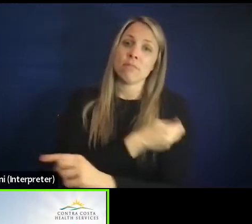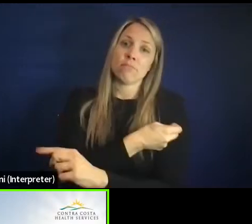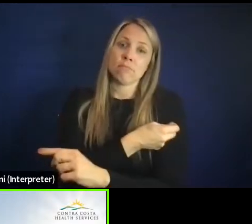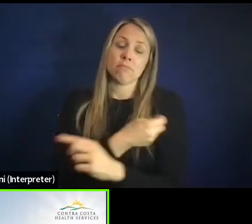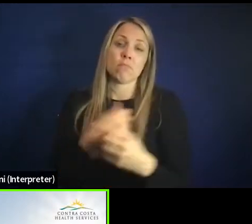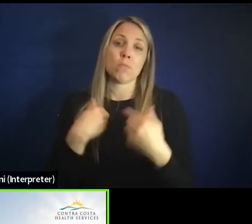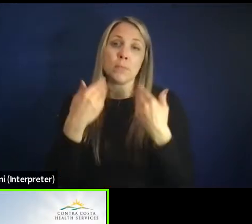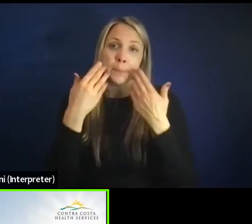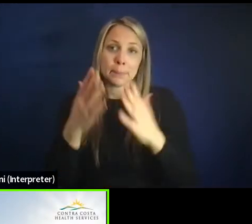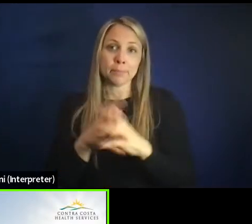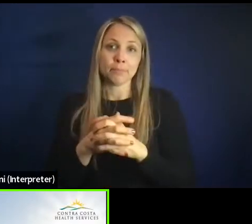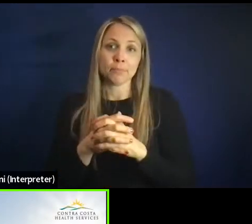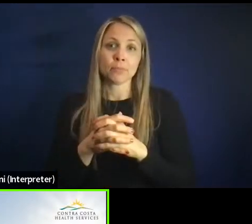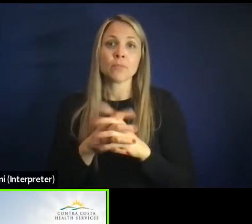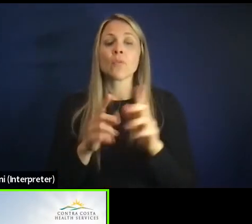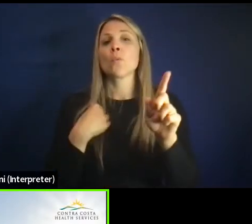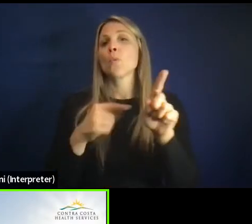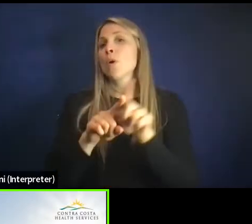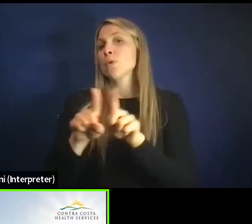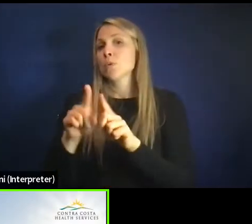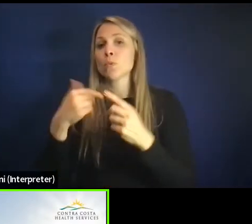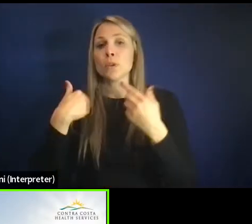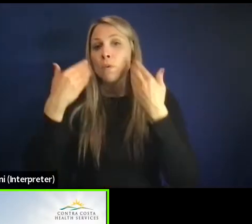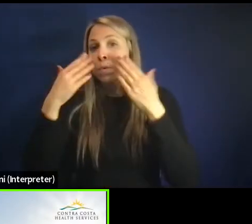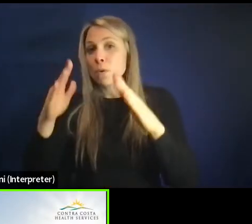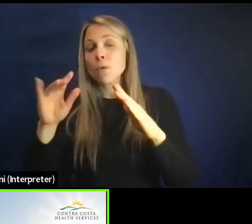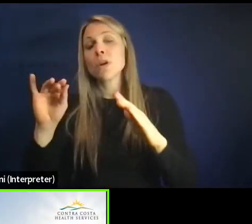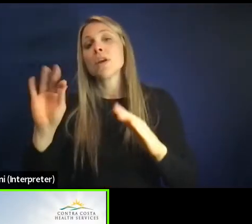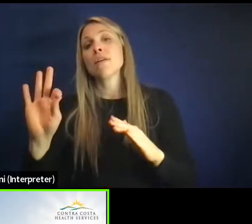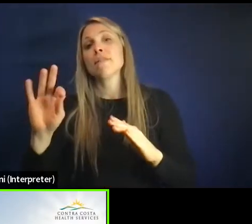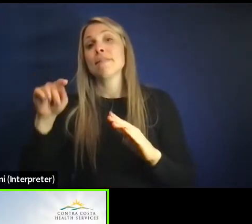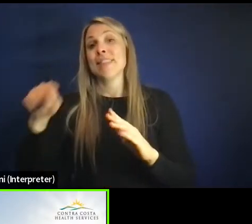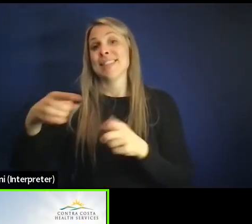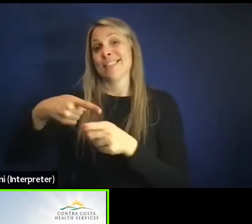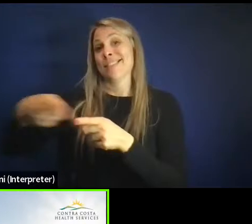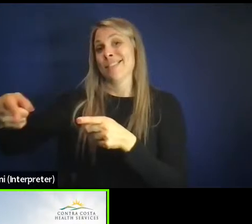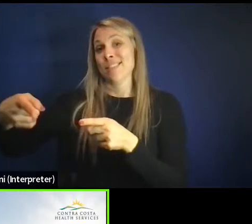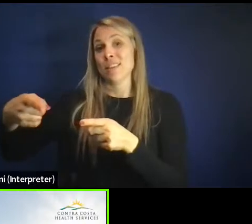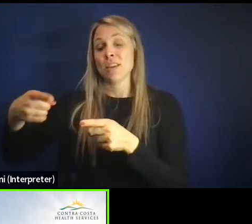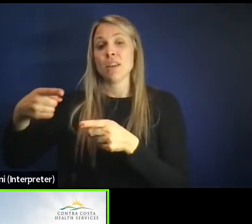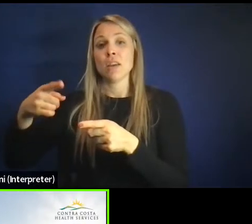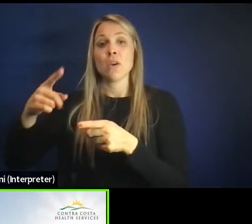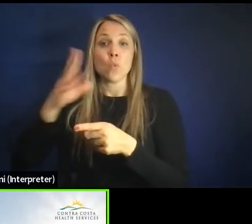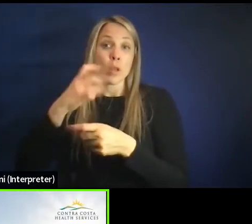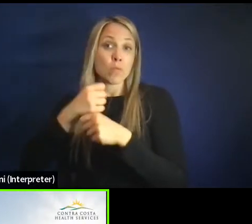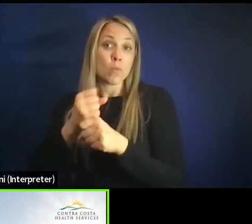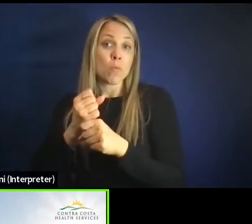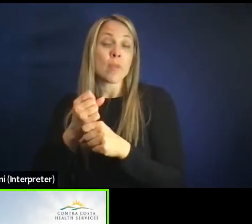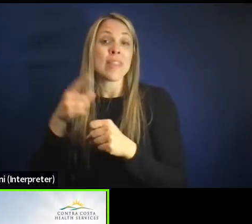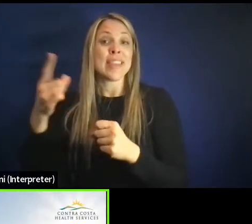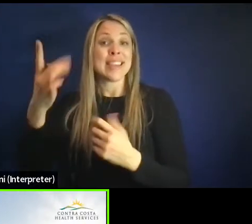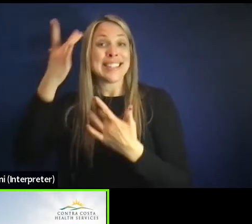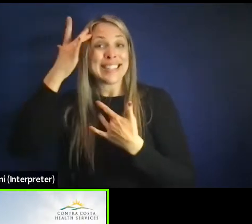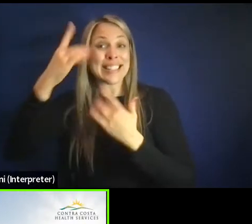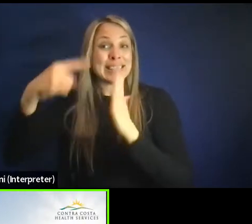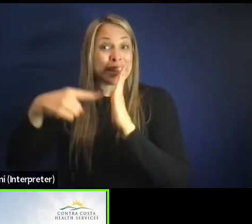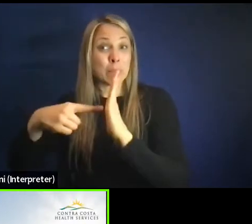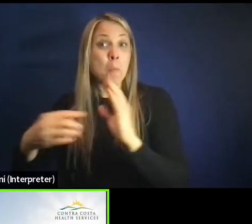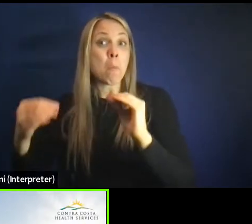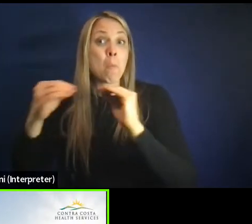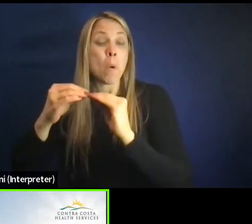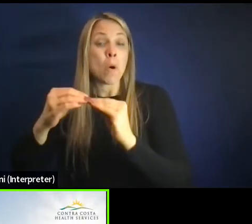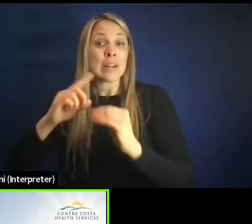vaccine? We also don't know, is this variant gonna produce more severe disease or milder